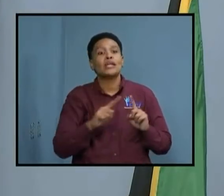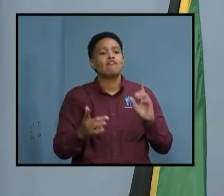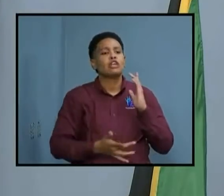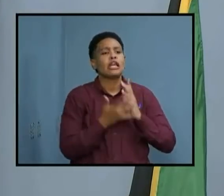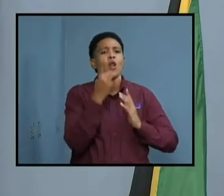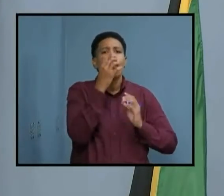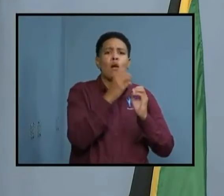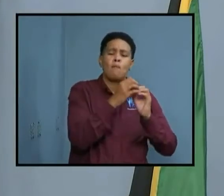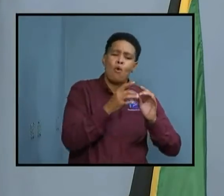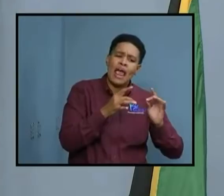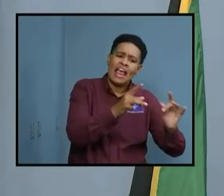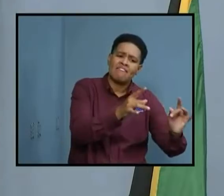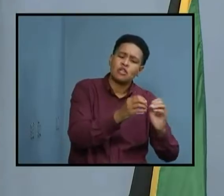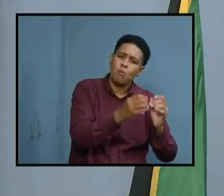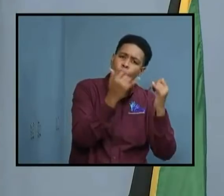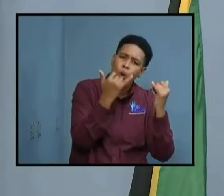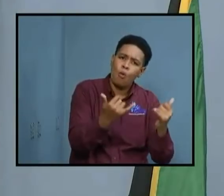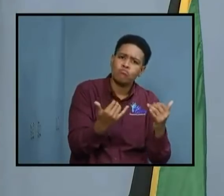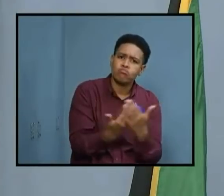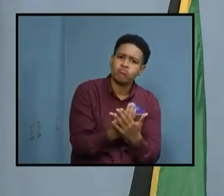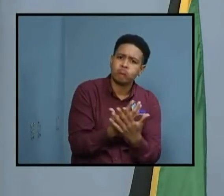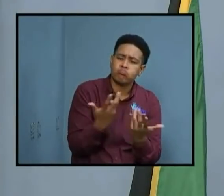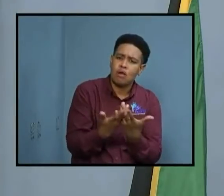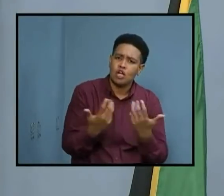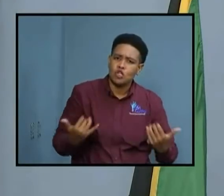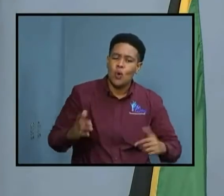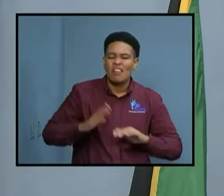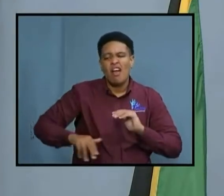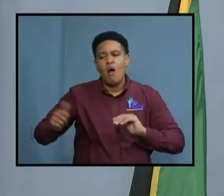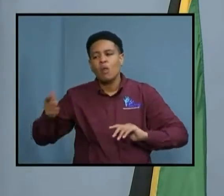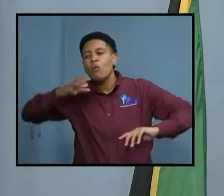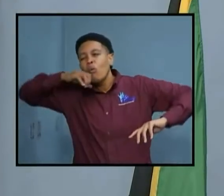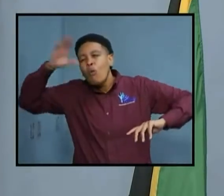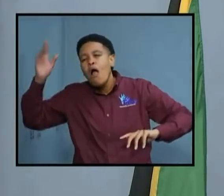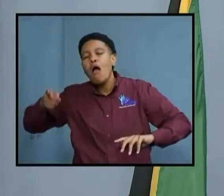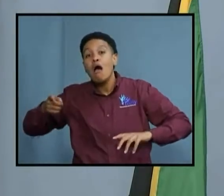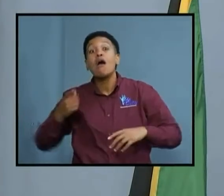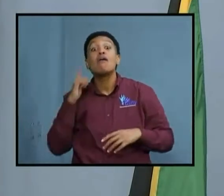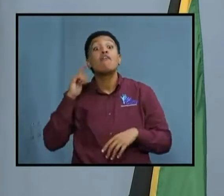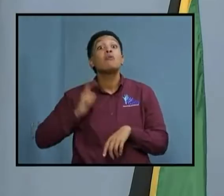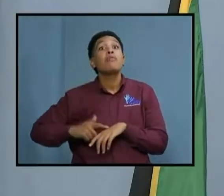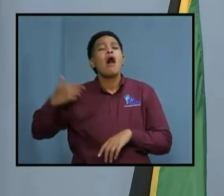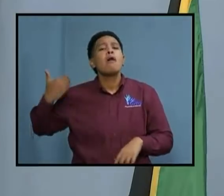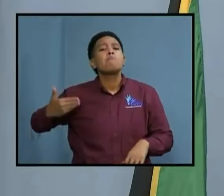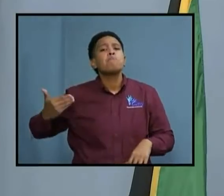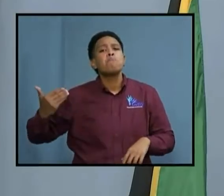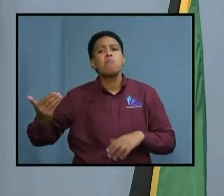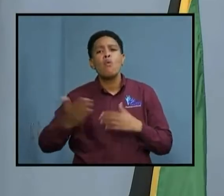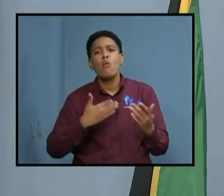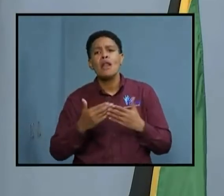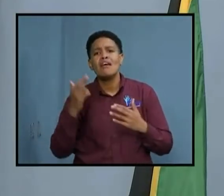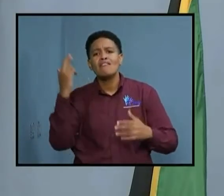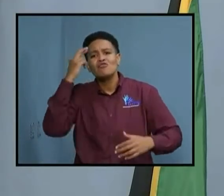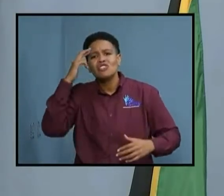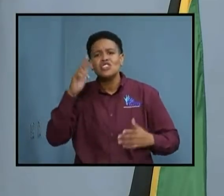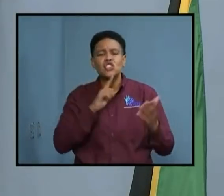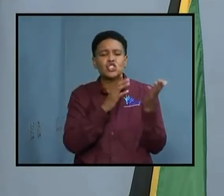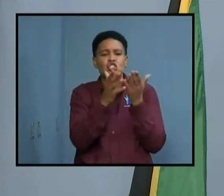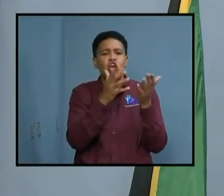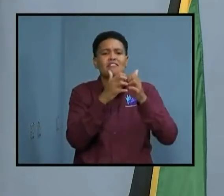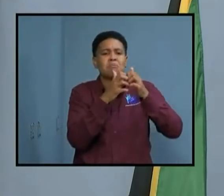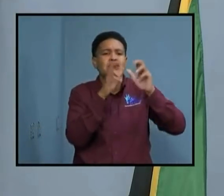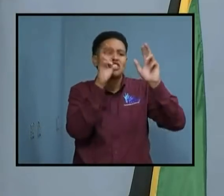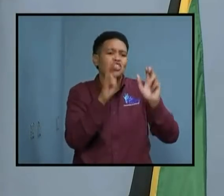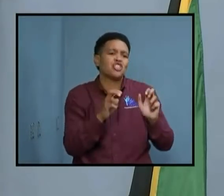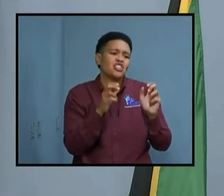efficient, more modern than the other. And from time to time, for whatever reason, whether it is a servicing issue